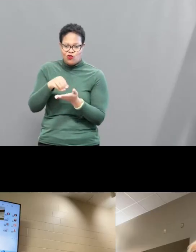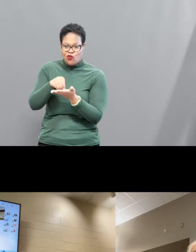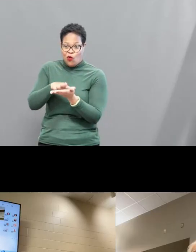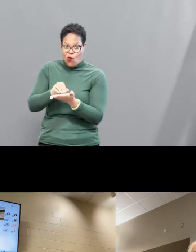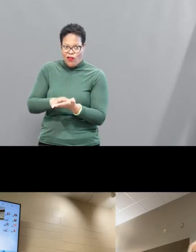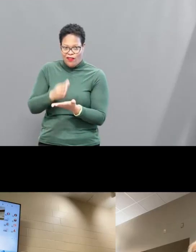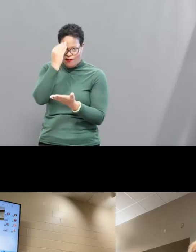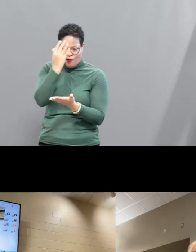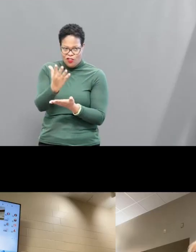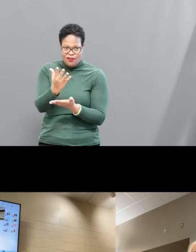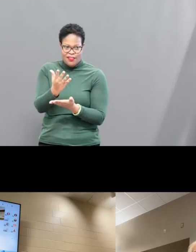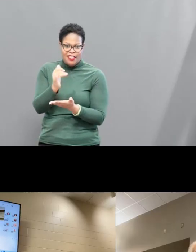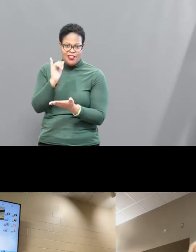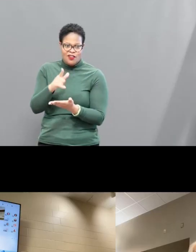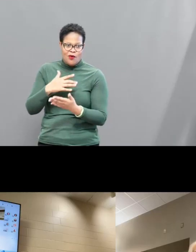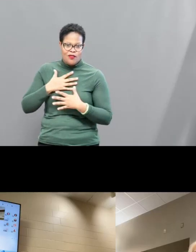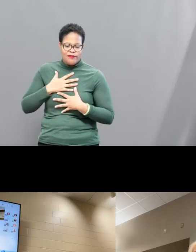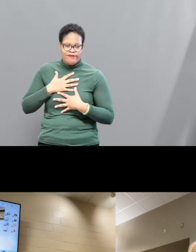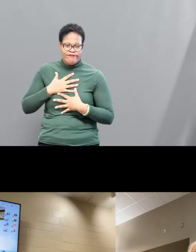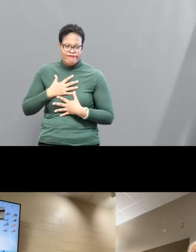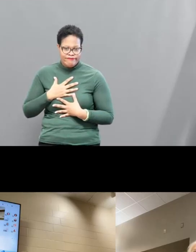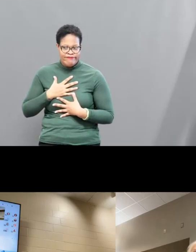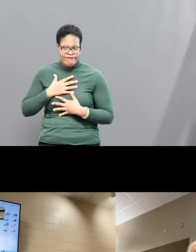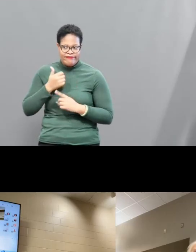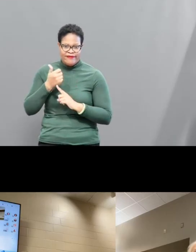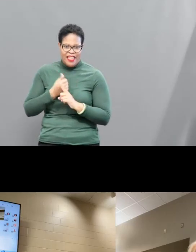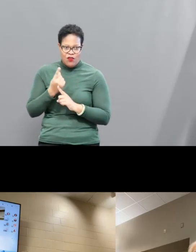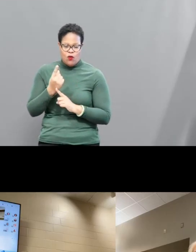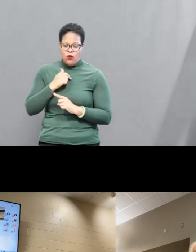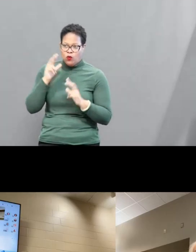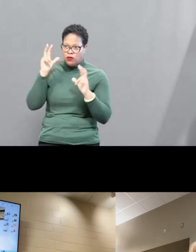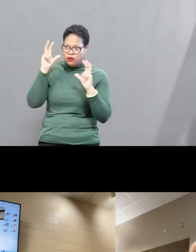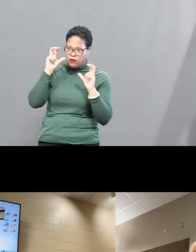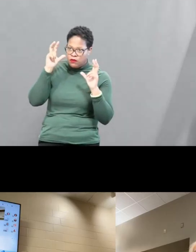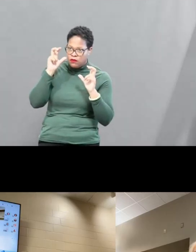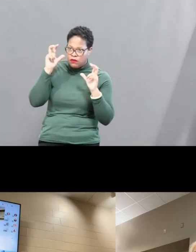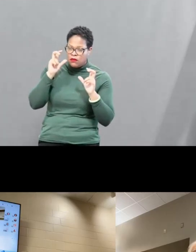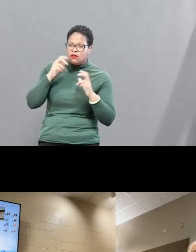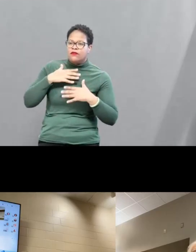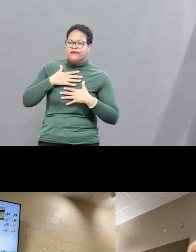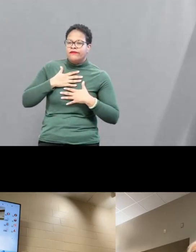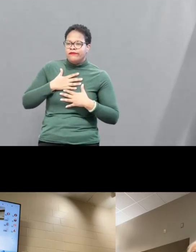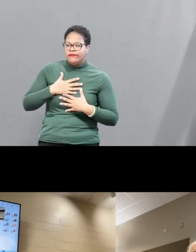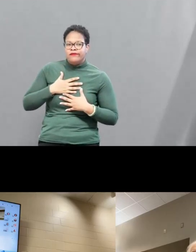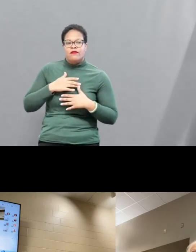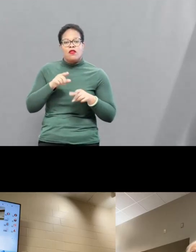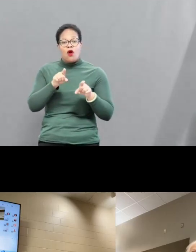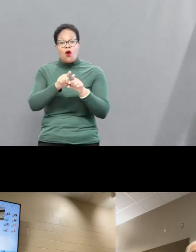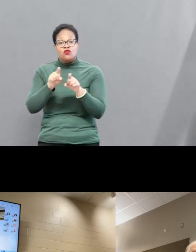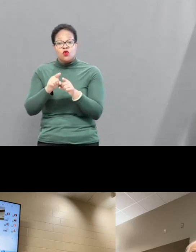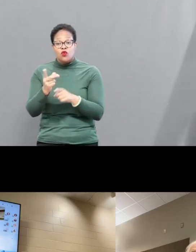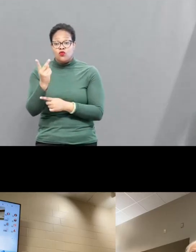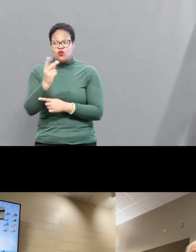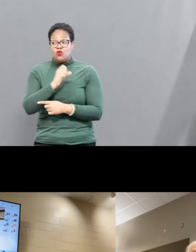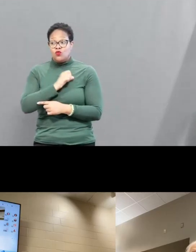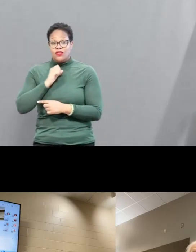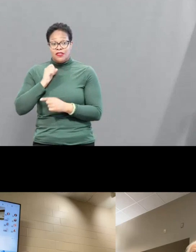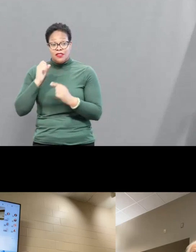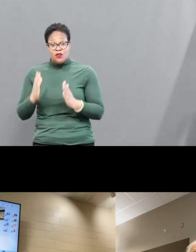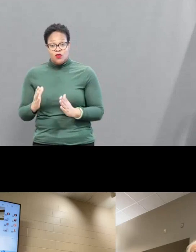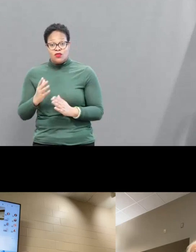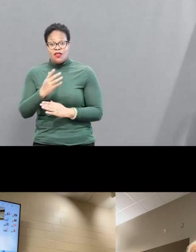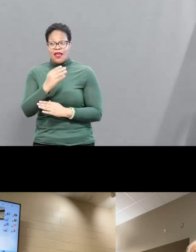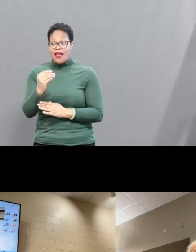So that was very disheartening from everybody that listened, and the 2 senators and